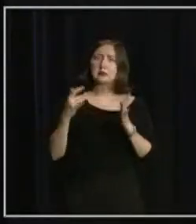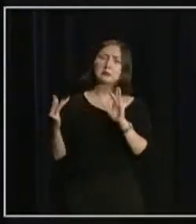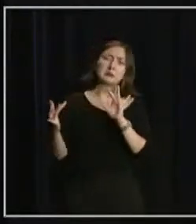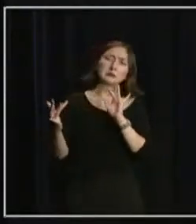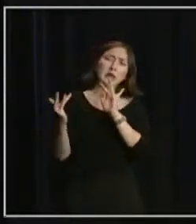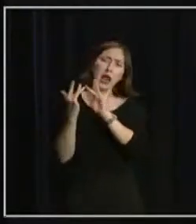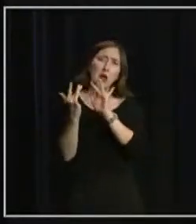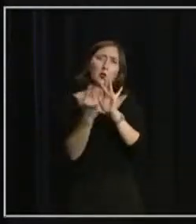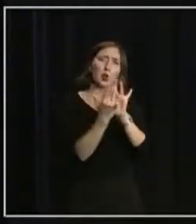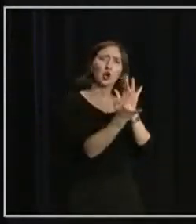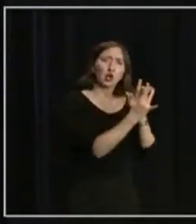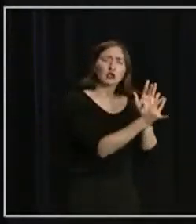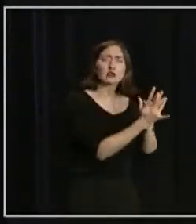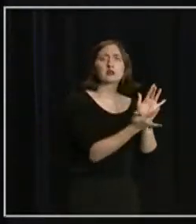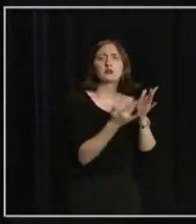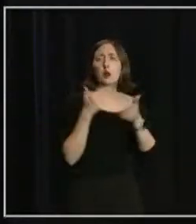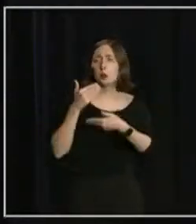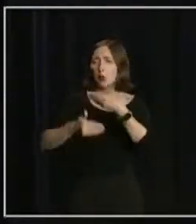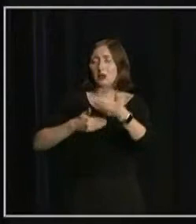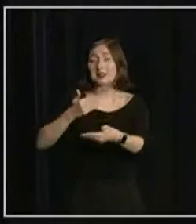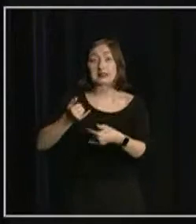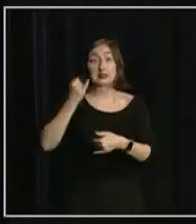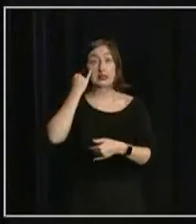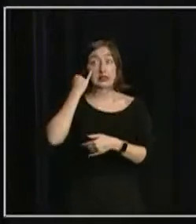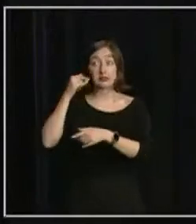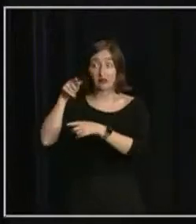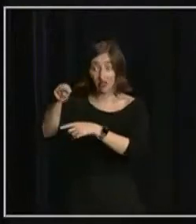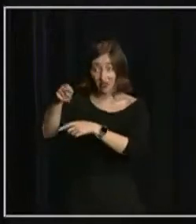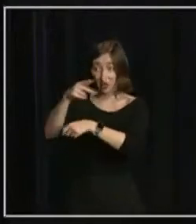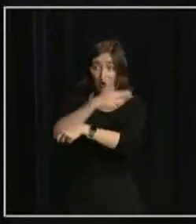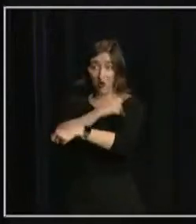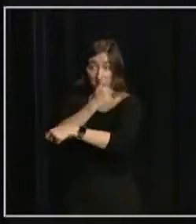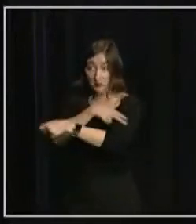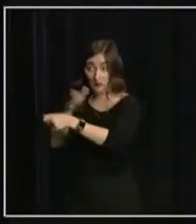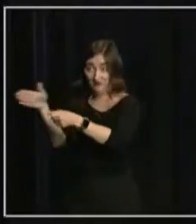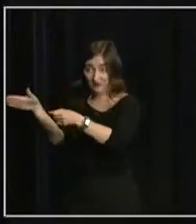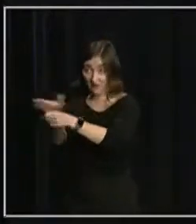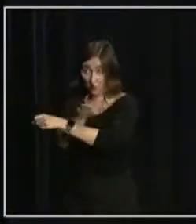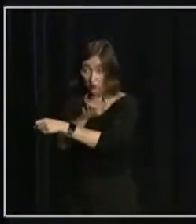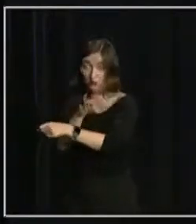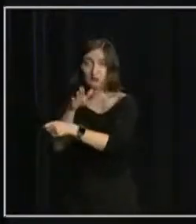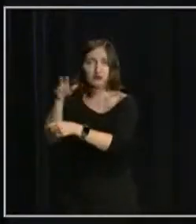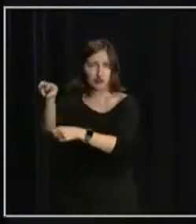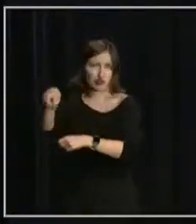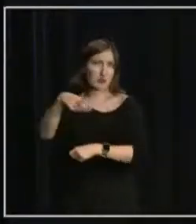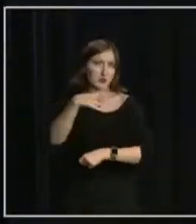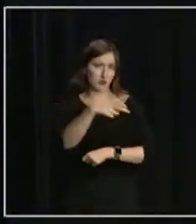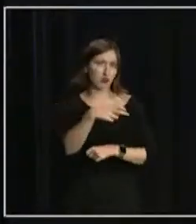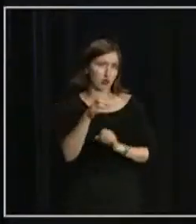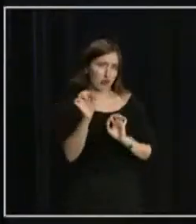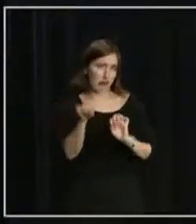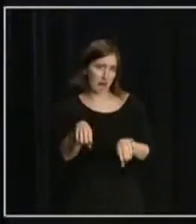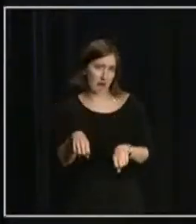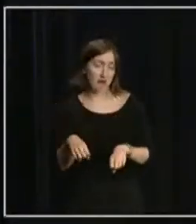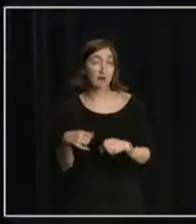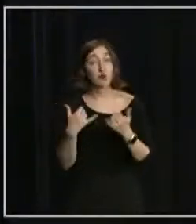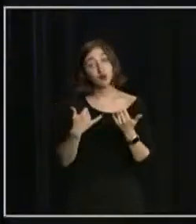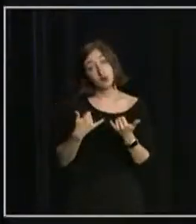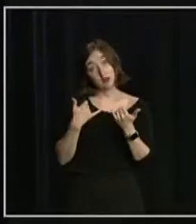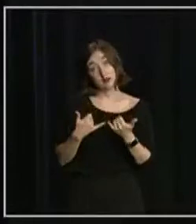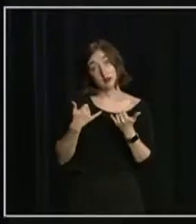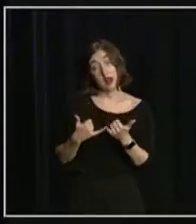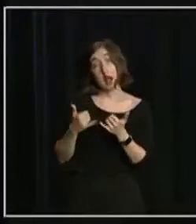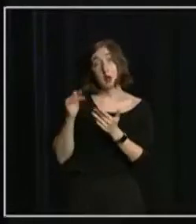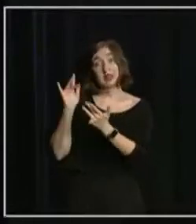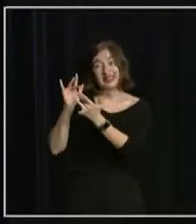the respective load that these hospitals experience. So for now, there is a movement afoot to have additional personnel support